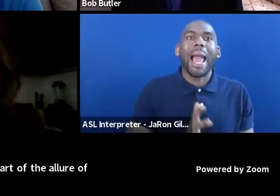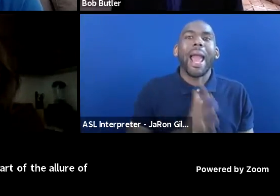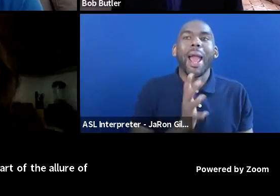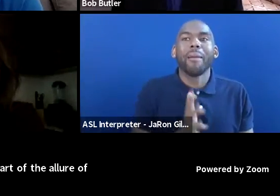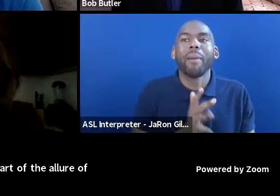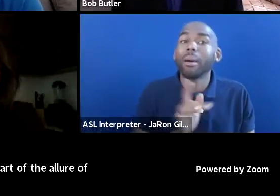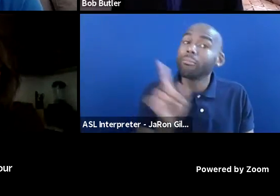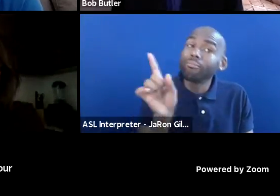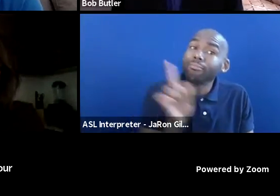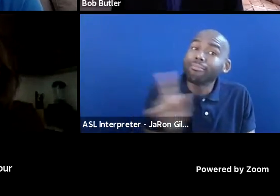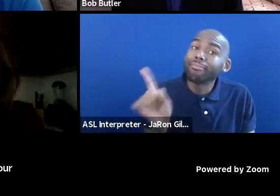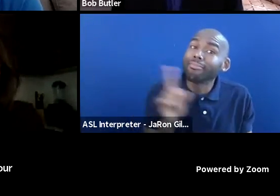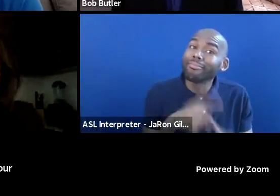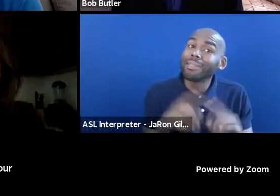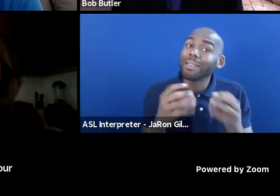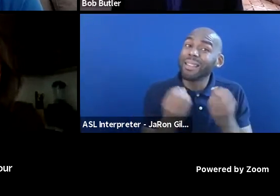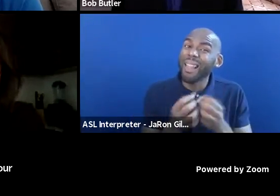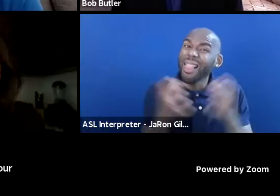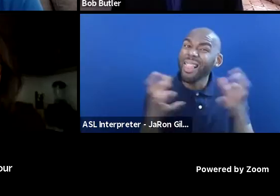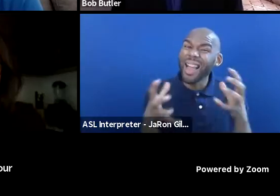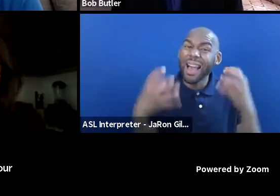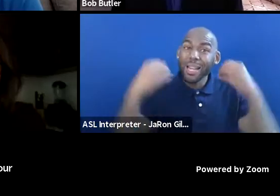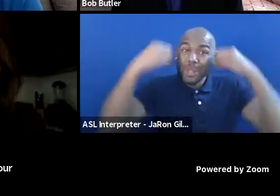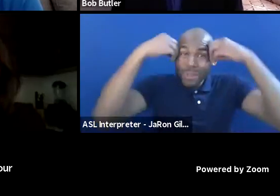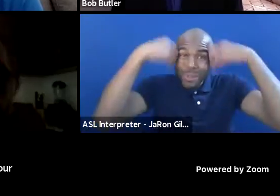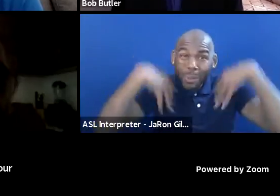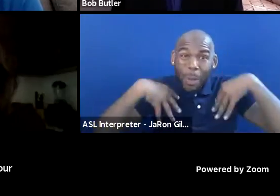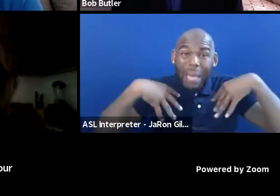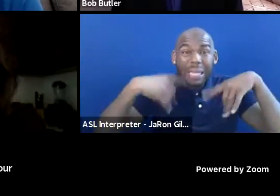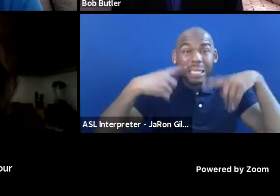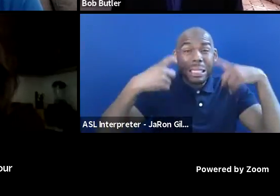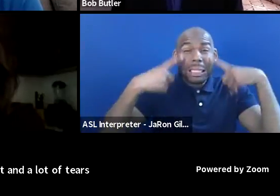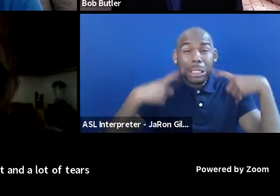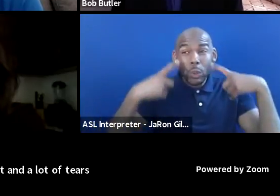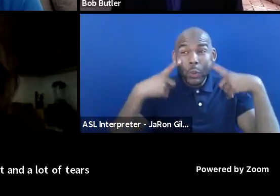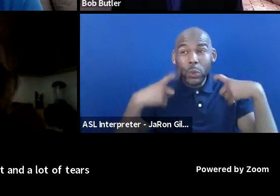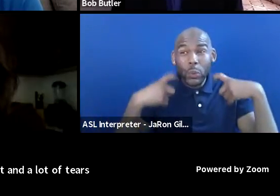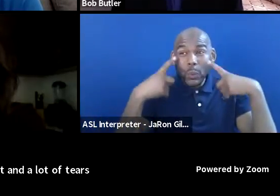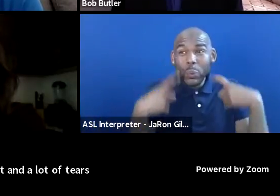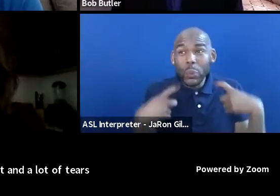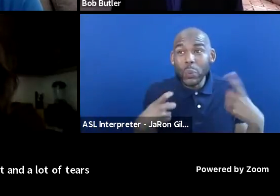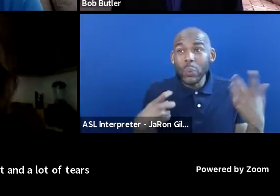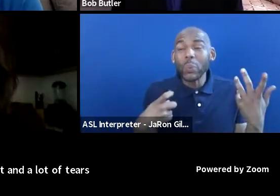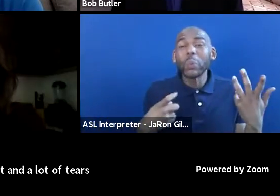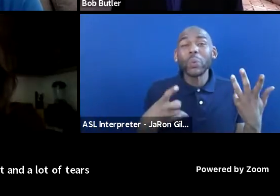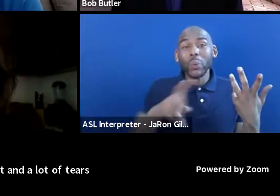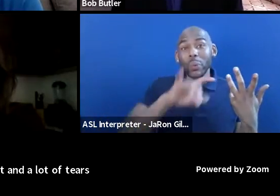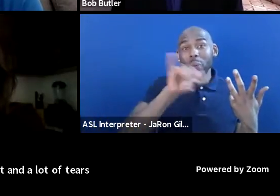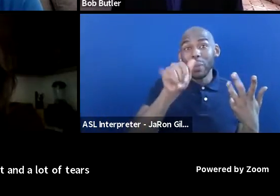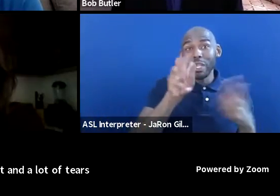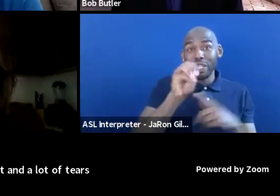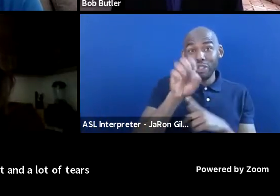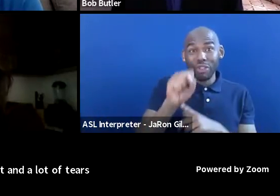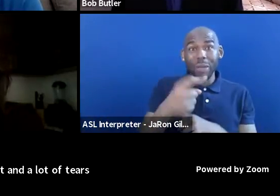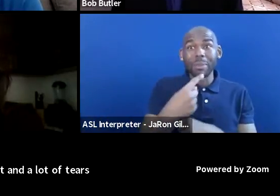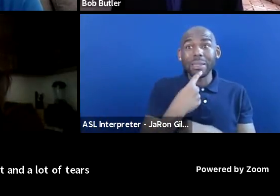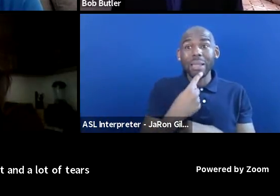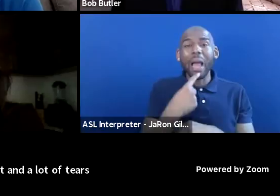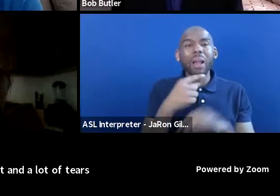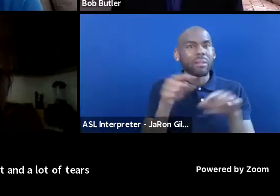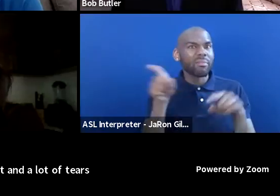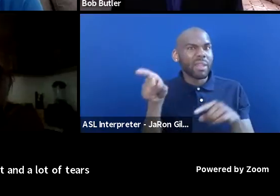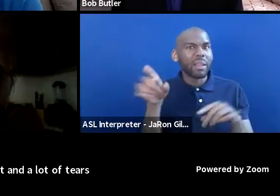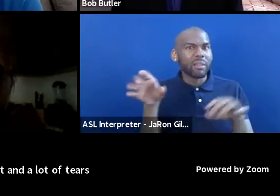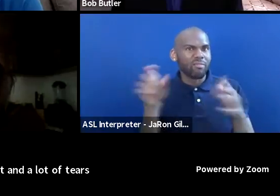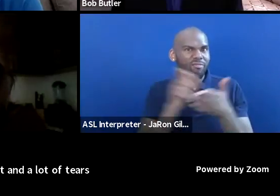sweat, a lot of tears. And I will say with what James said, that he does a lot of the writing